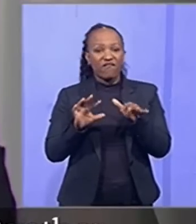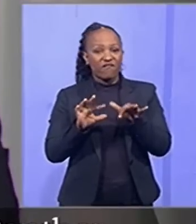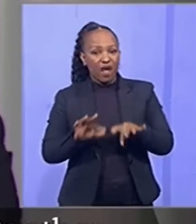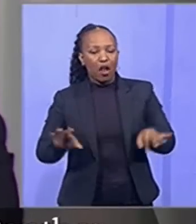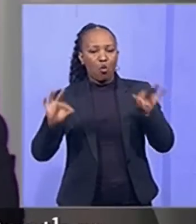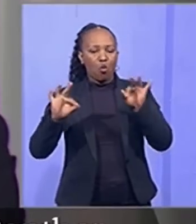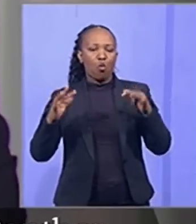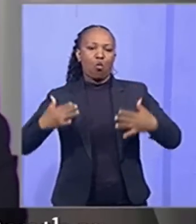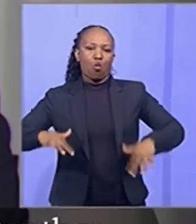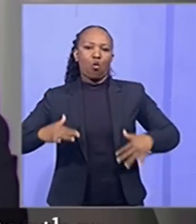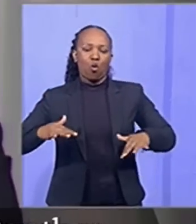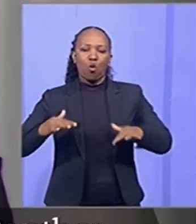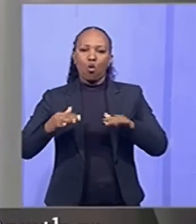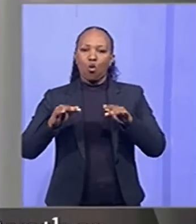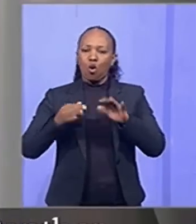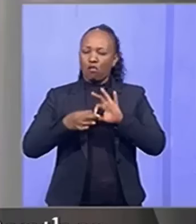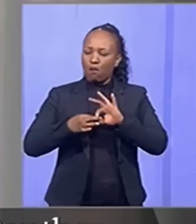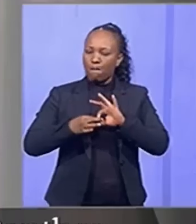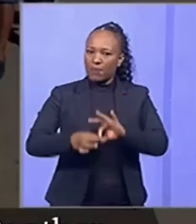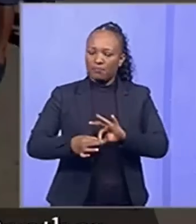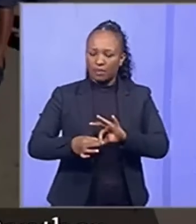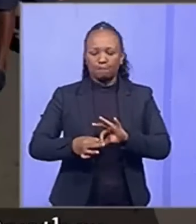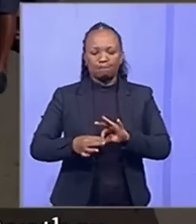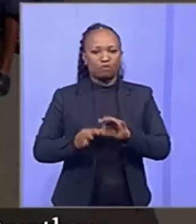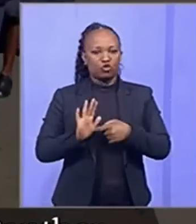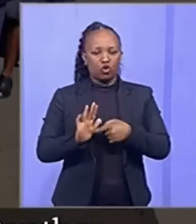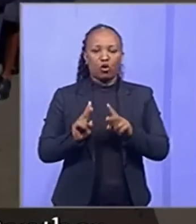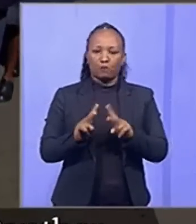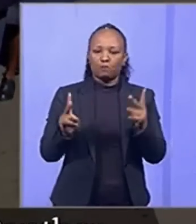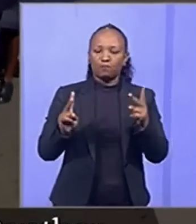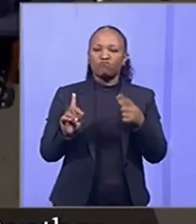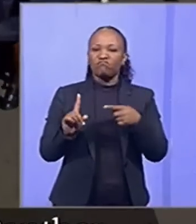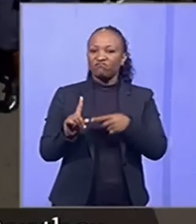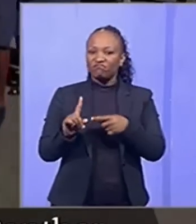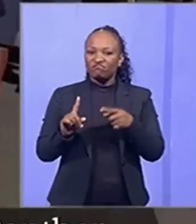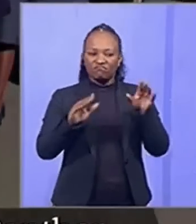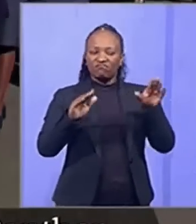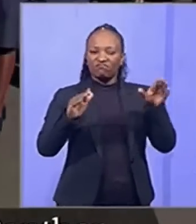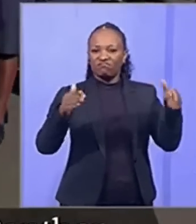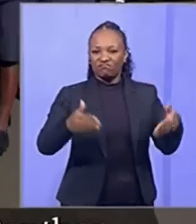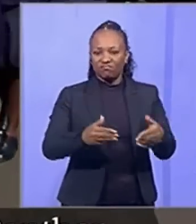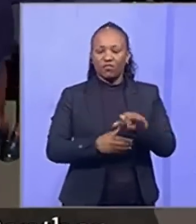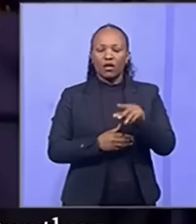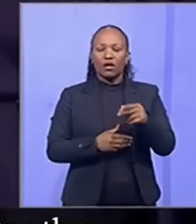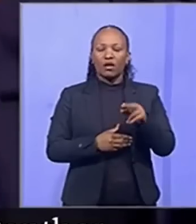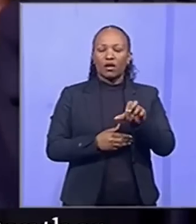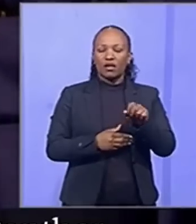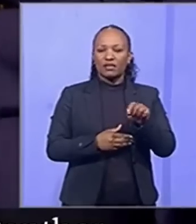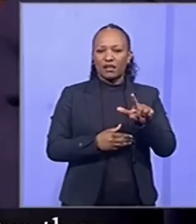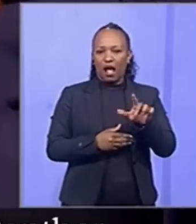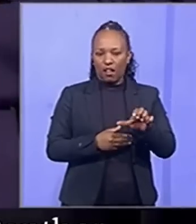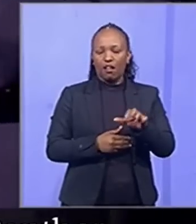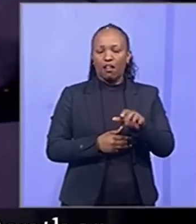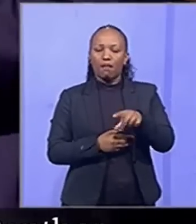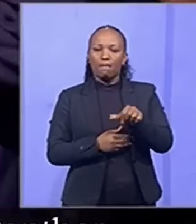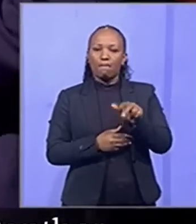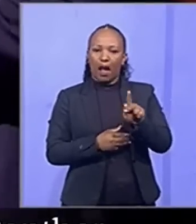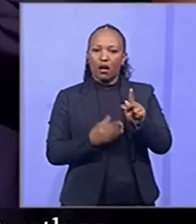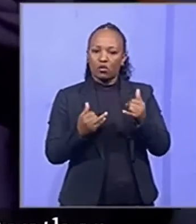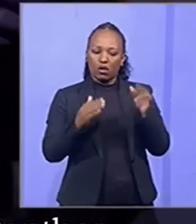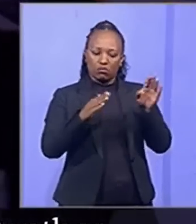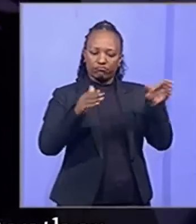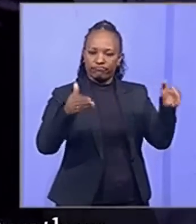unwavering commitment to make a difference. Mogaka yono o robaditswe kwa mabitleng a Crystal Park. Molemo wa motho wa